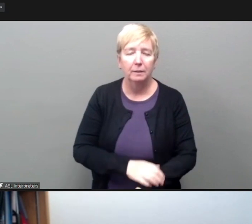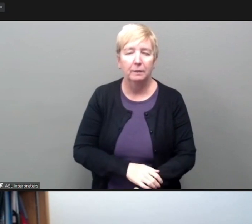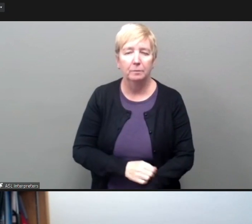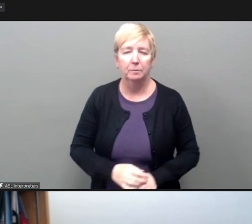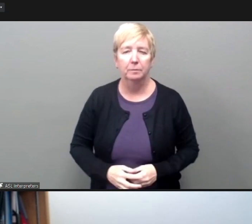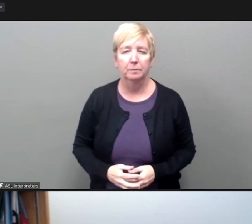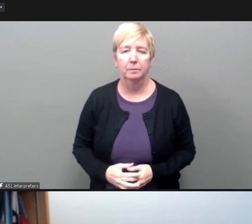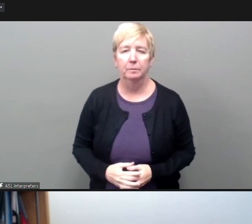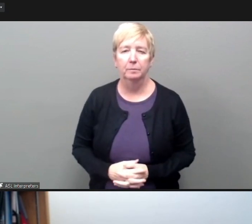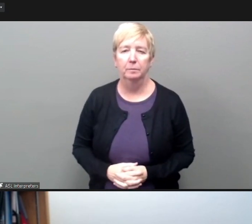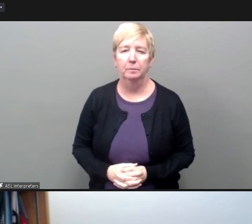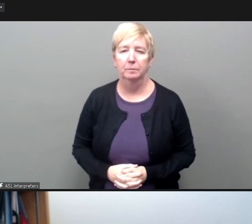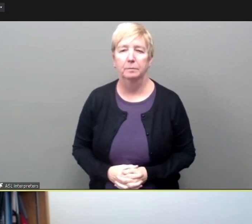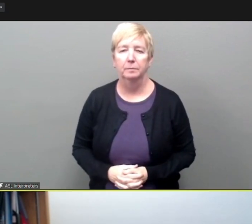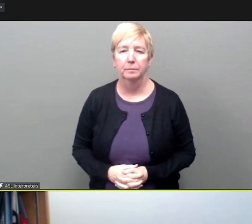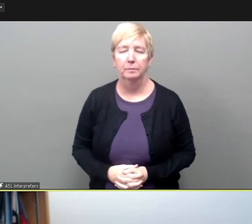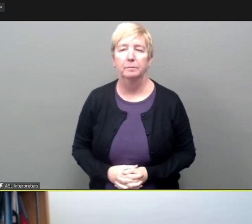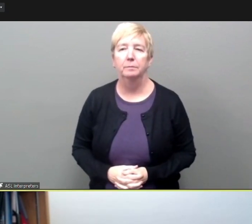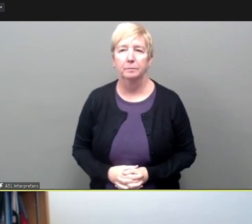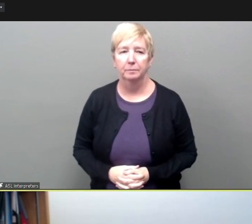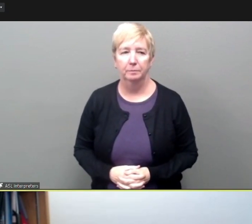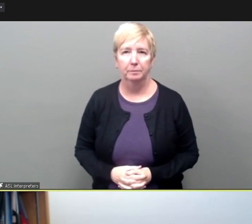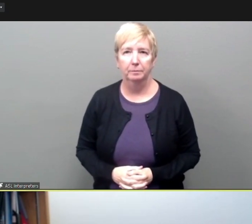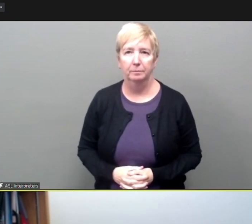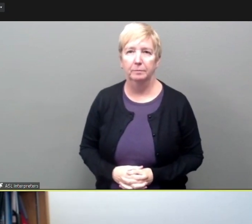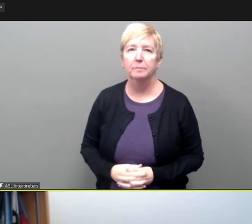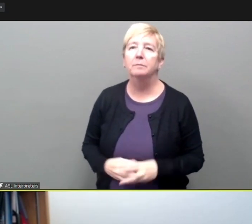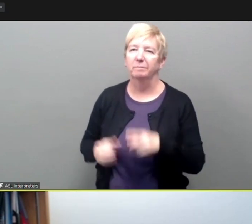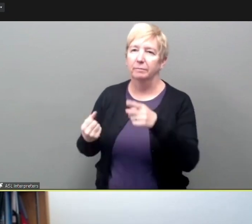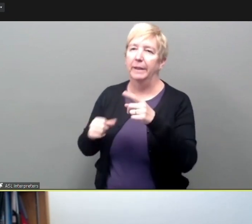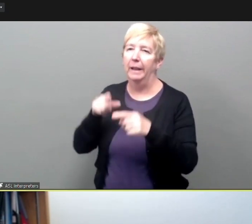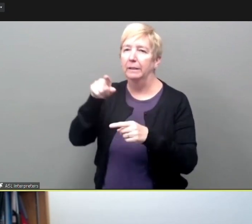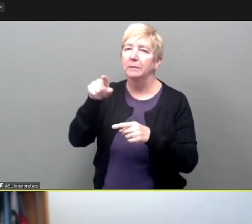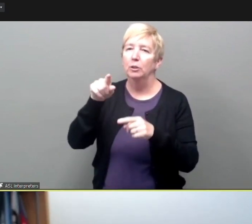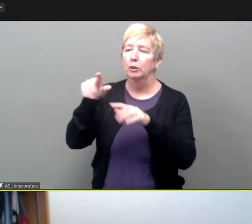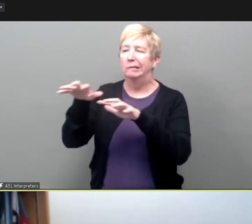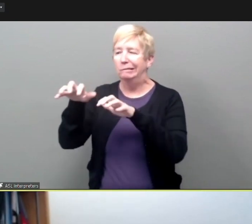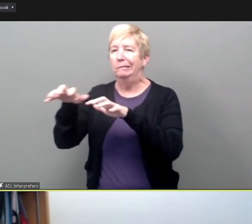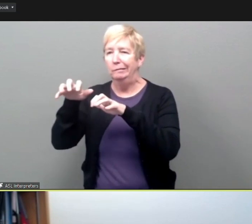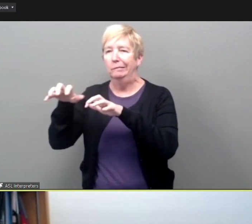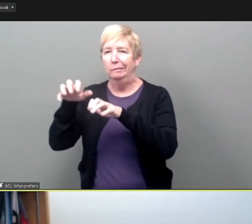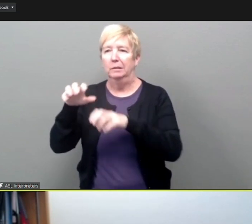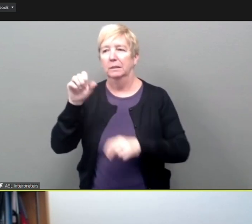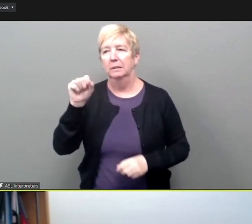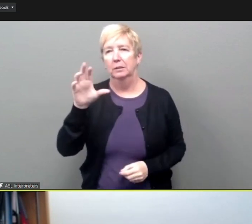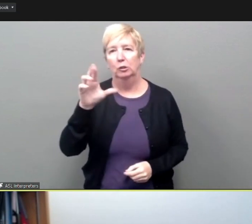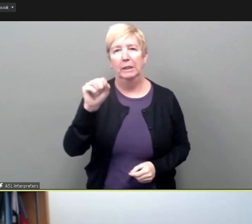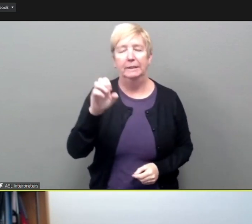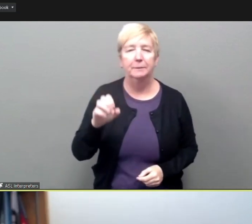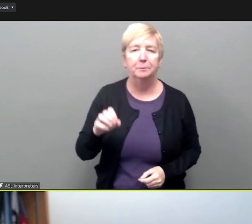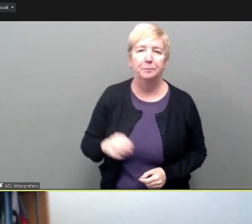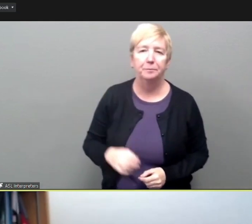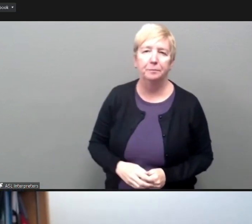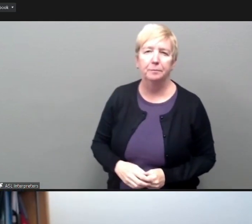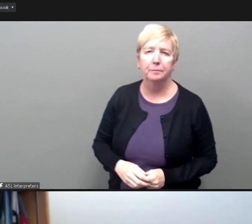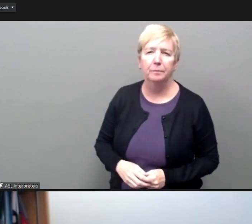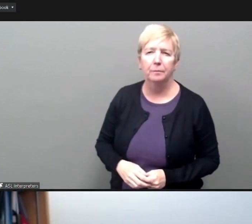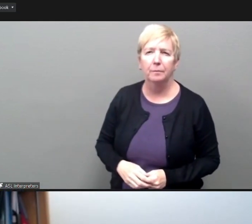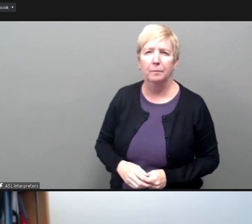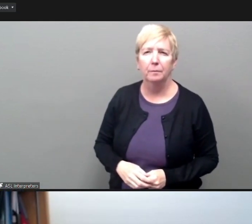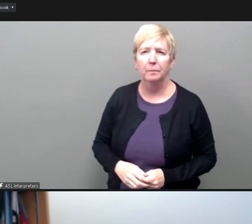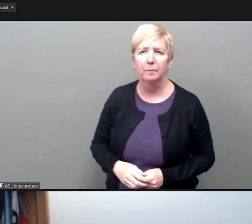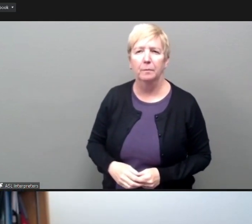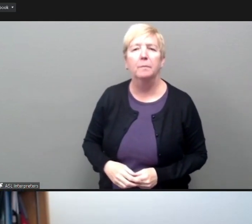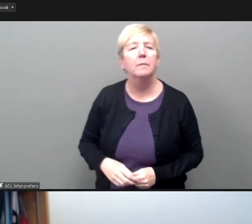one? You're breaking up a little bit. And I'm sorry, I may not have heard the entire And I question. missed some of